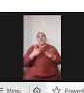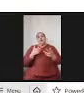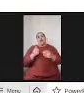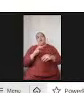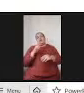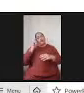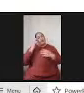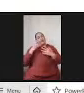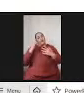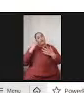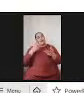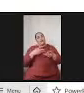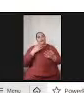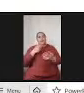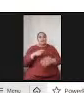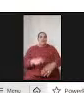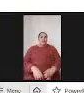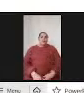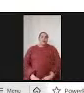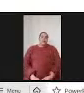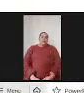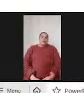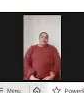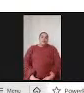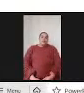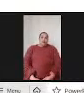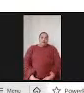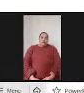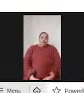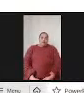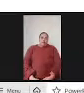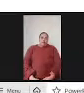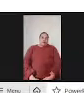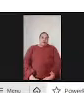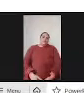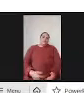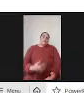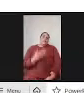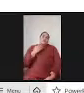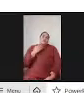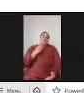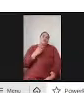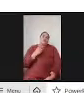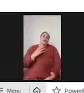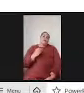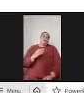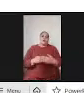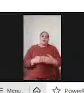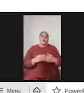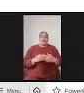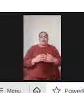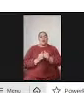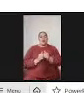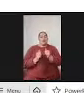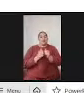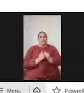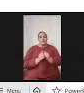way. So thank you, Chair. Thank you so much, Member Maseko. Colleagues?